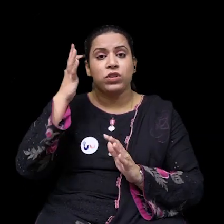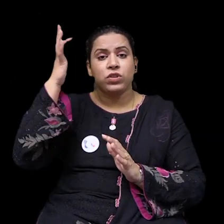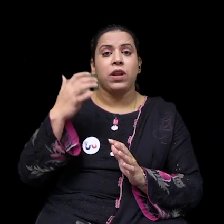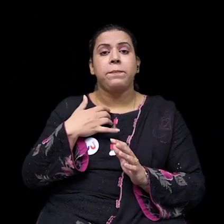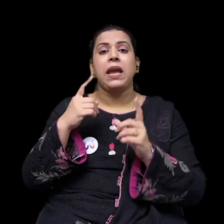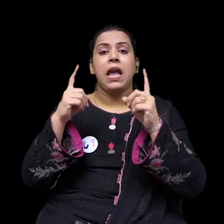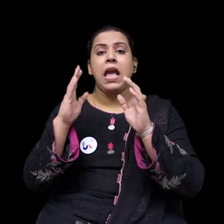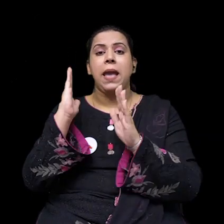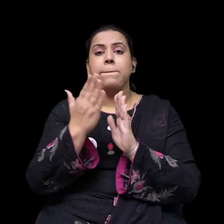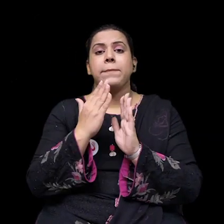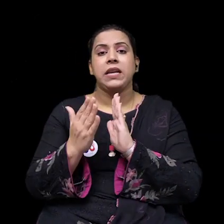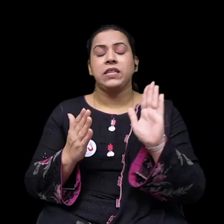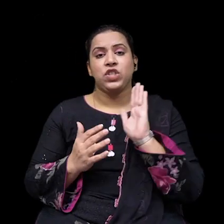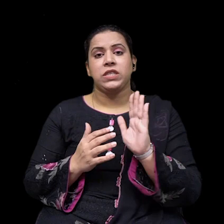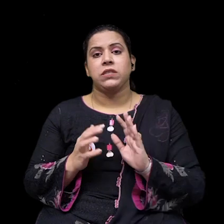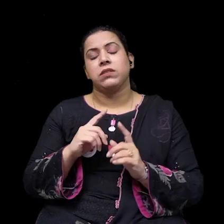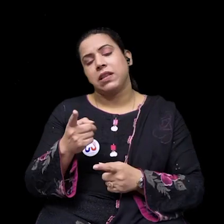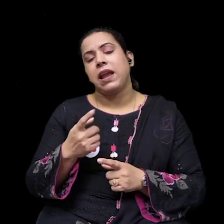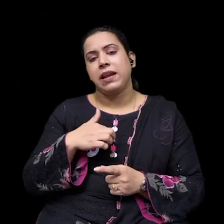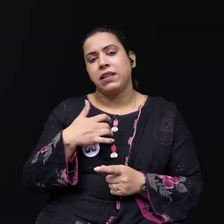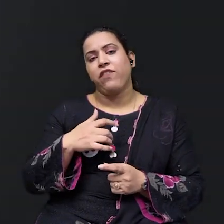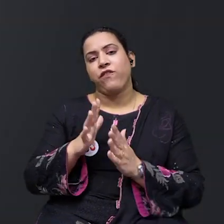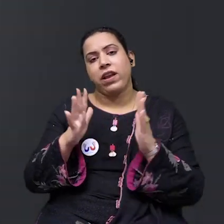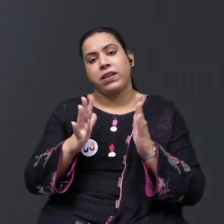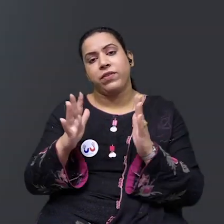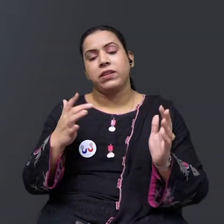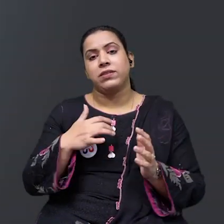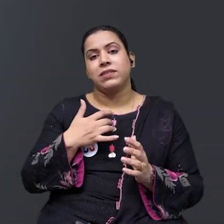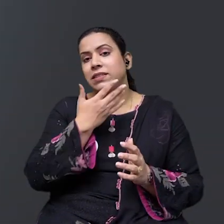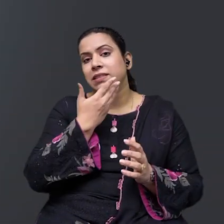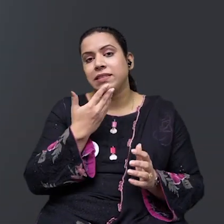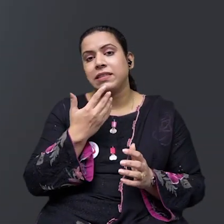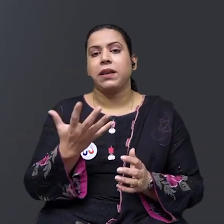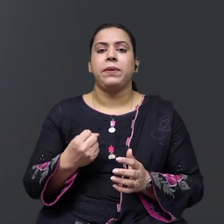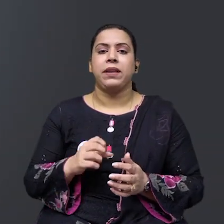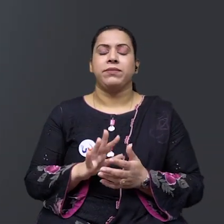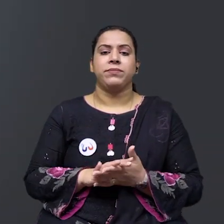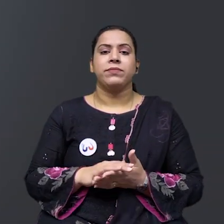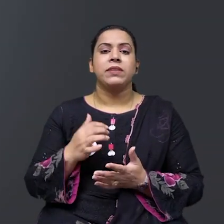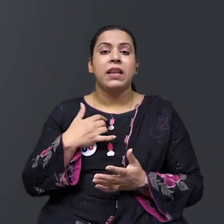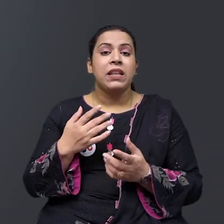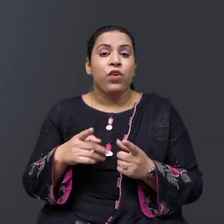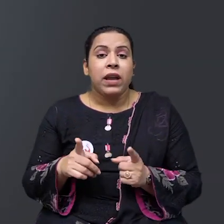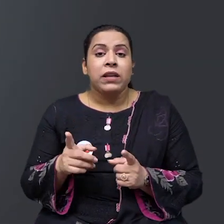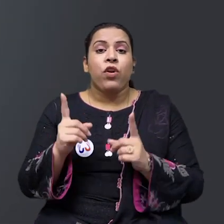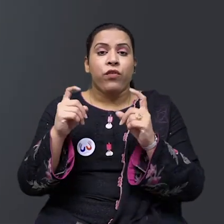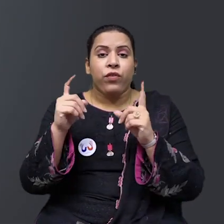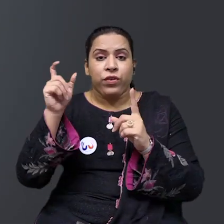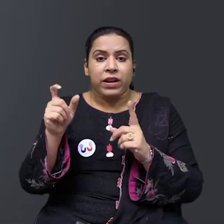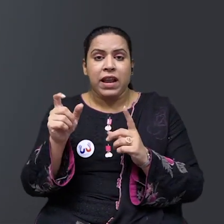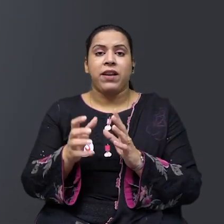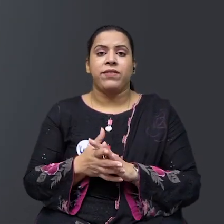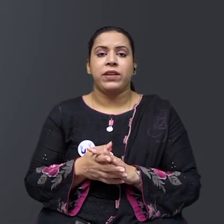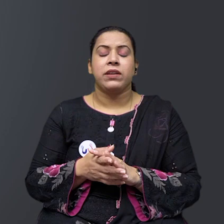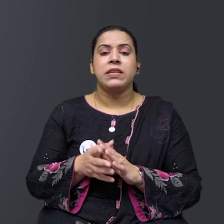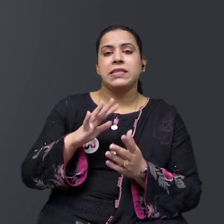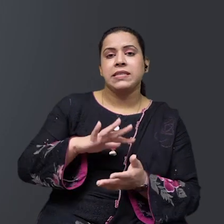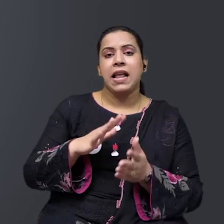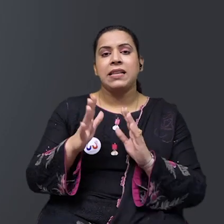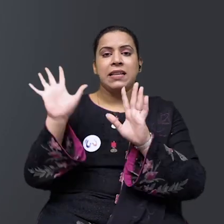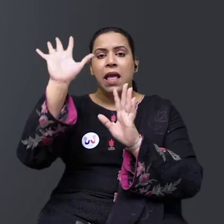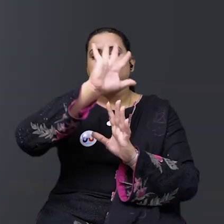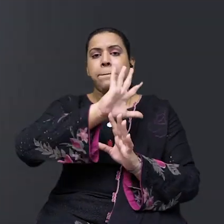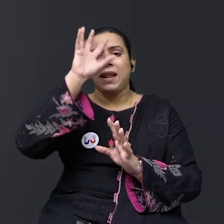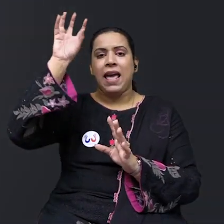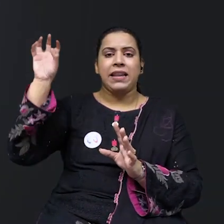images. And that's what makes it very interesting for me. The fact that I get to photograph stars and